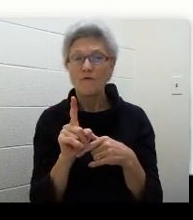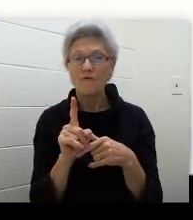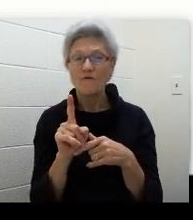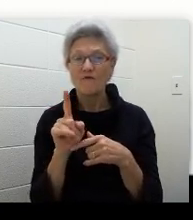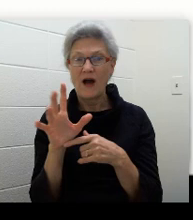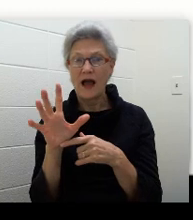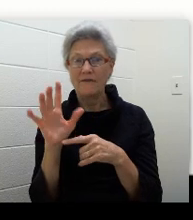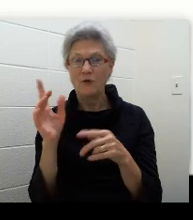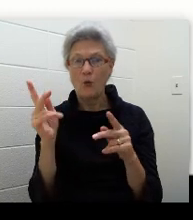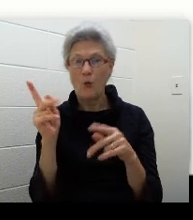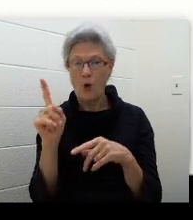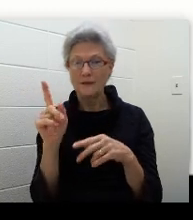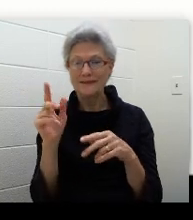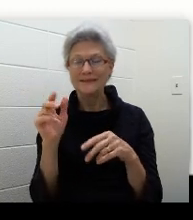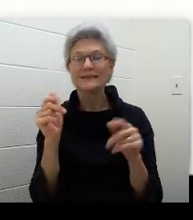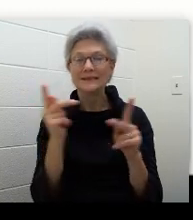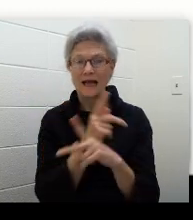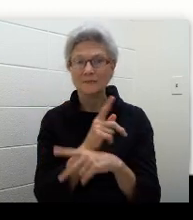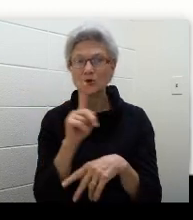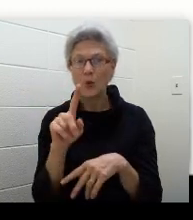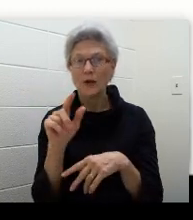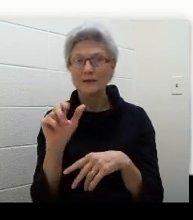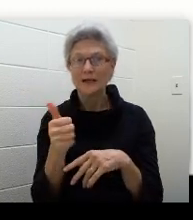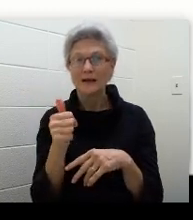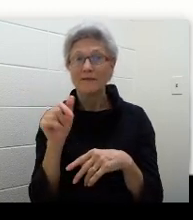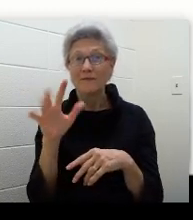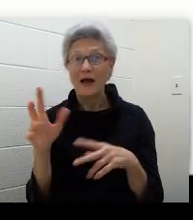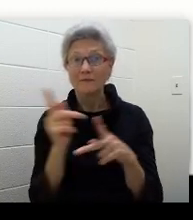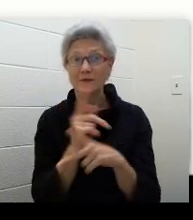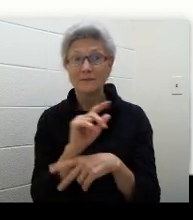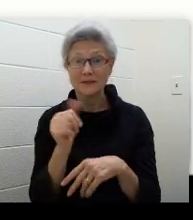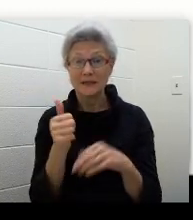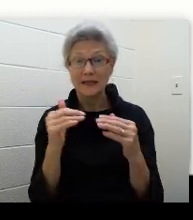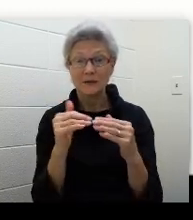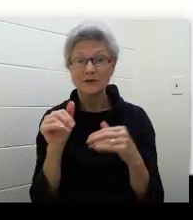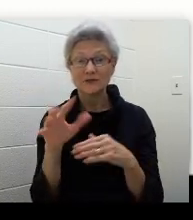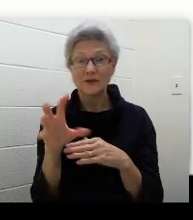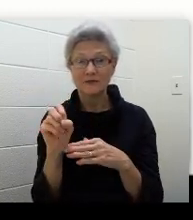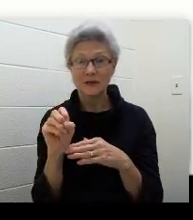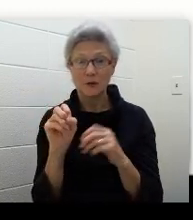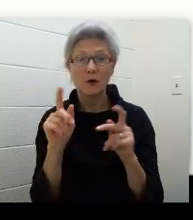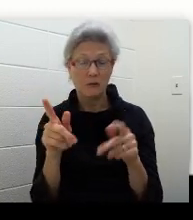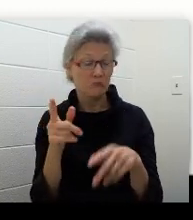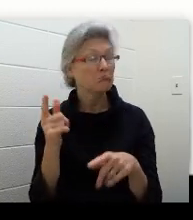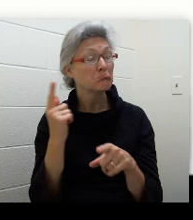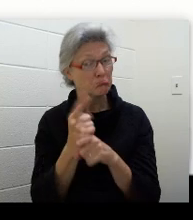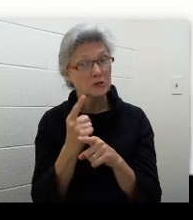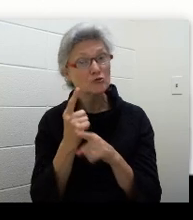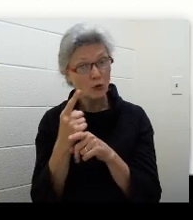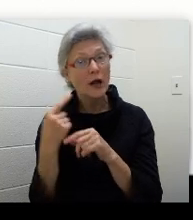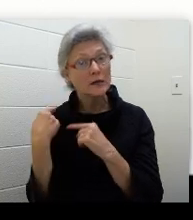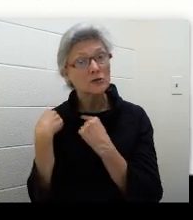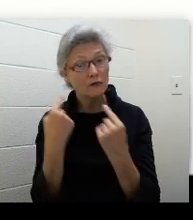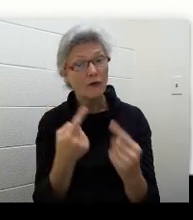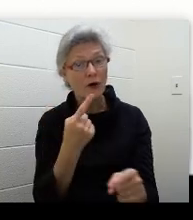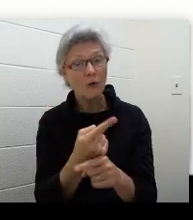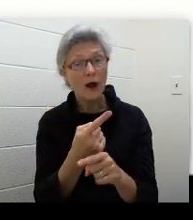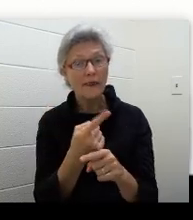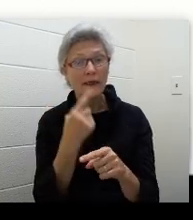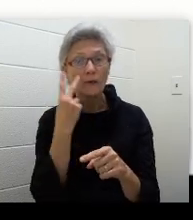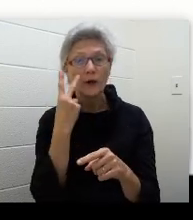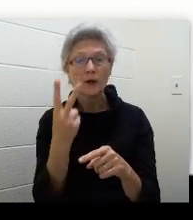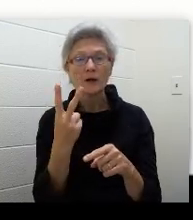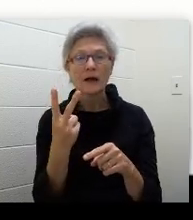5 ones times 110. So 5 times 10 is 50. Okay, so far so good. Then we're going to